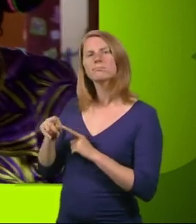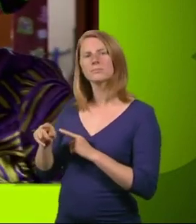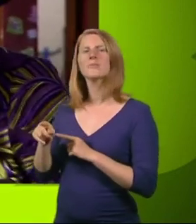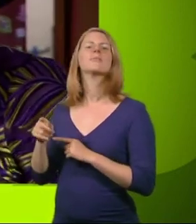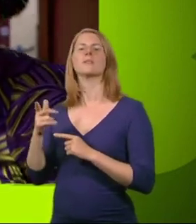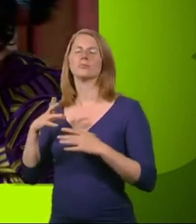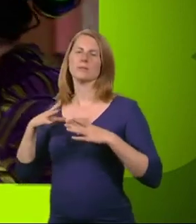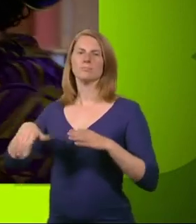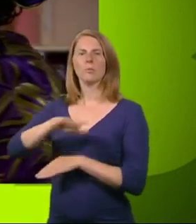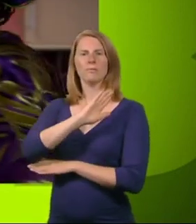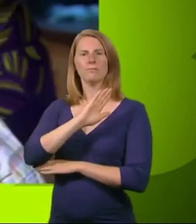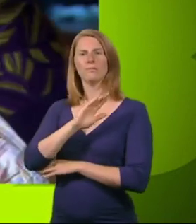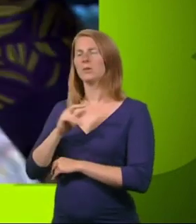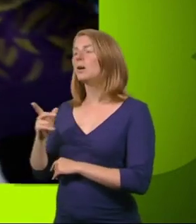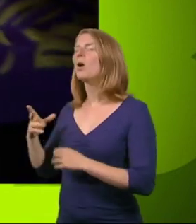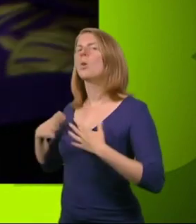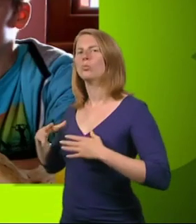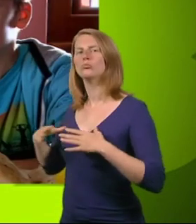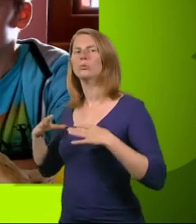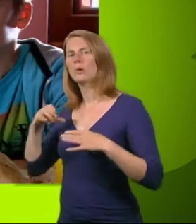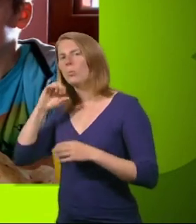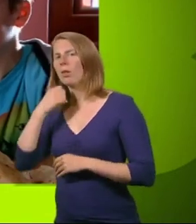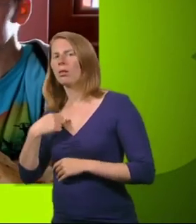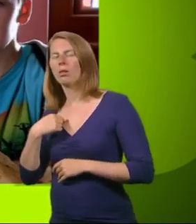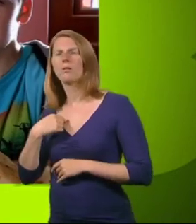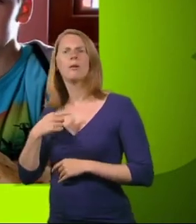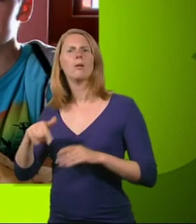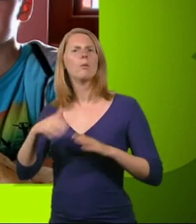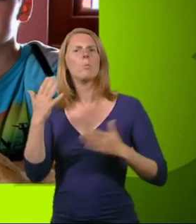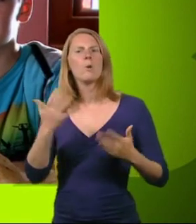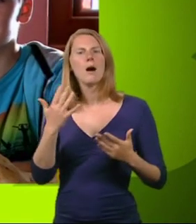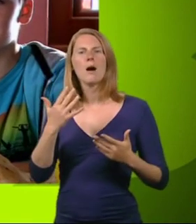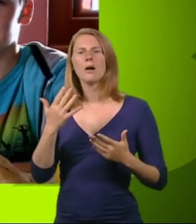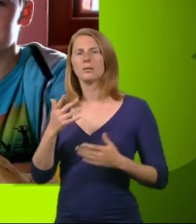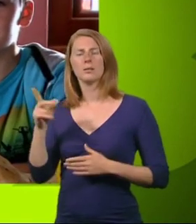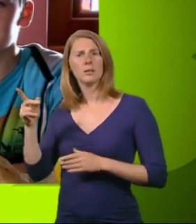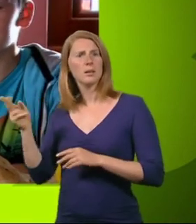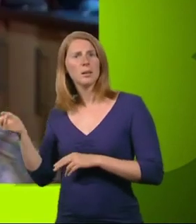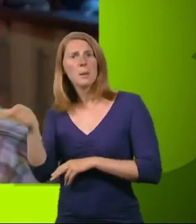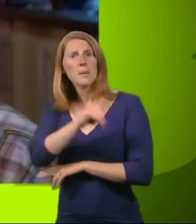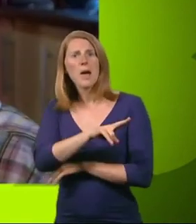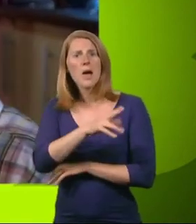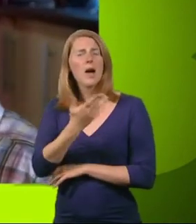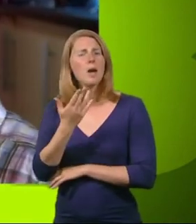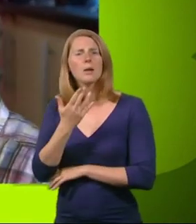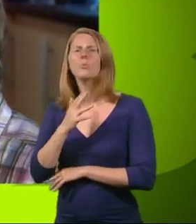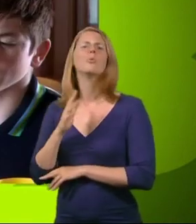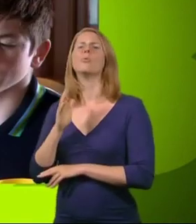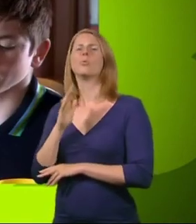Okay, I'll get the clothes ready. Go where? You're not just gonna send them back. Not when they've come all this